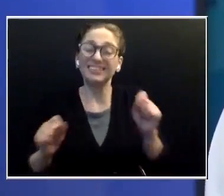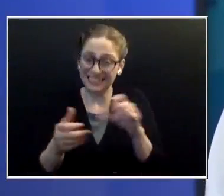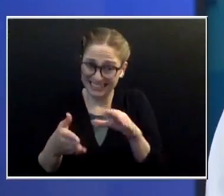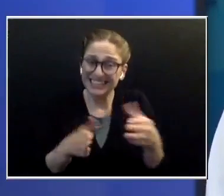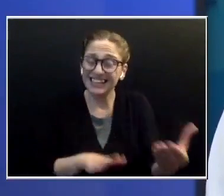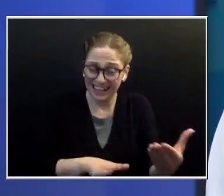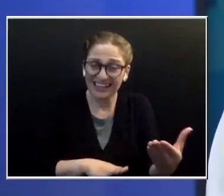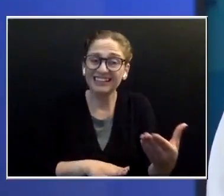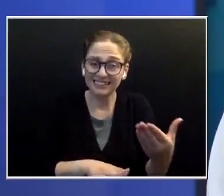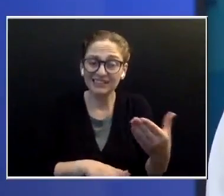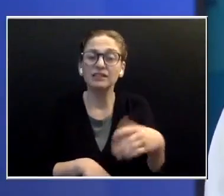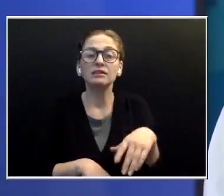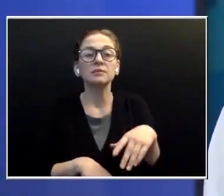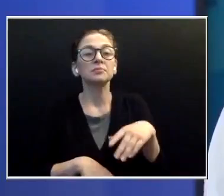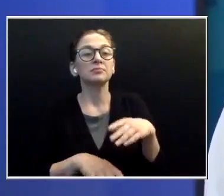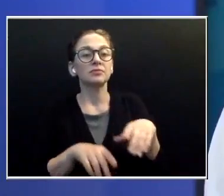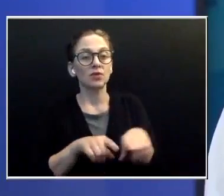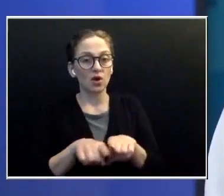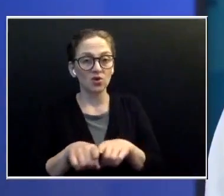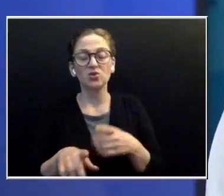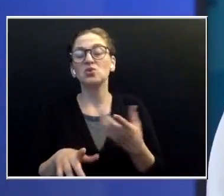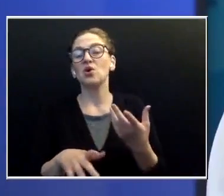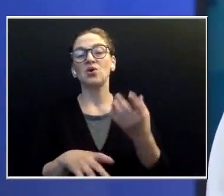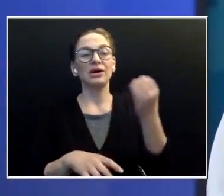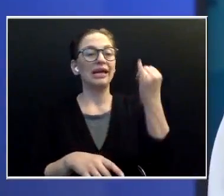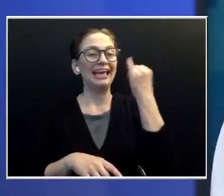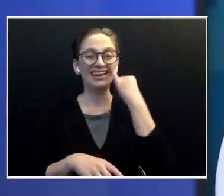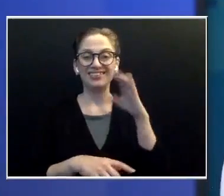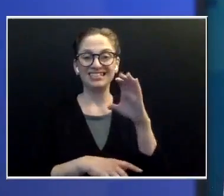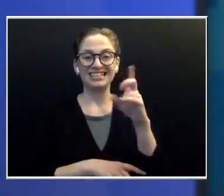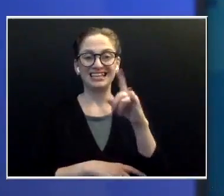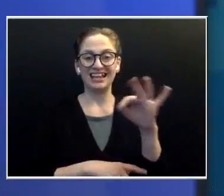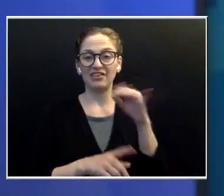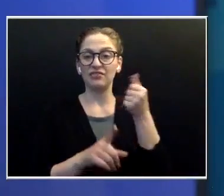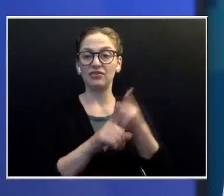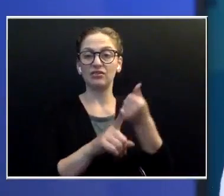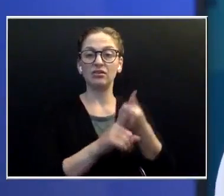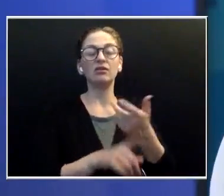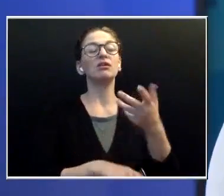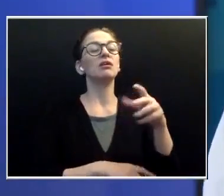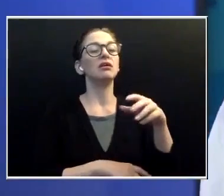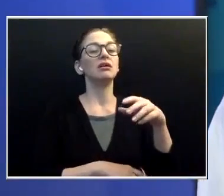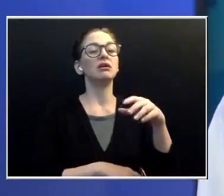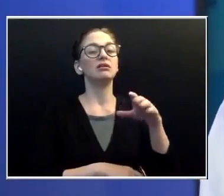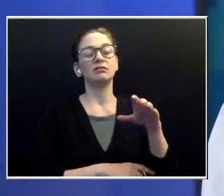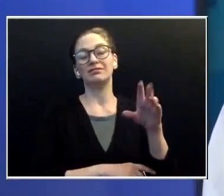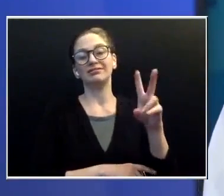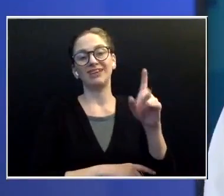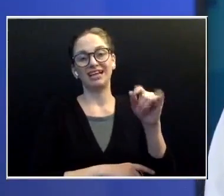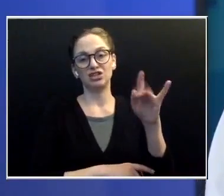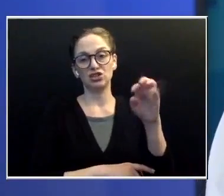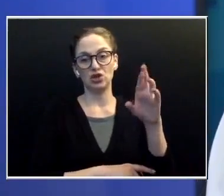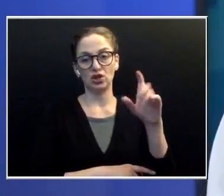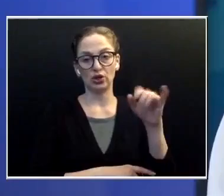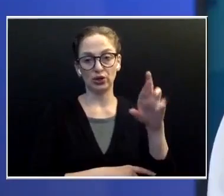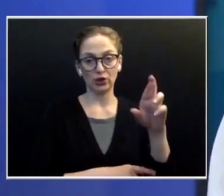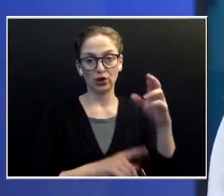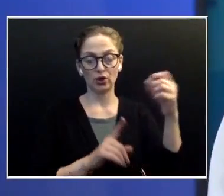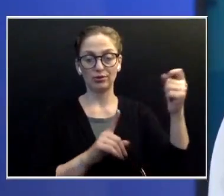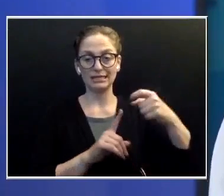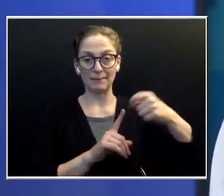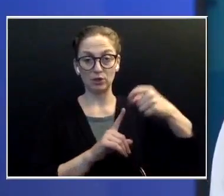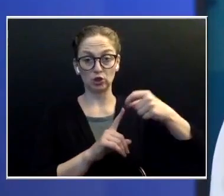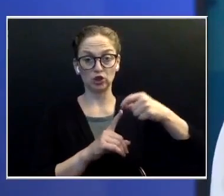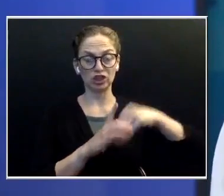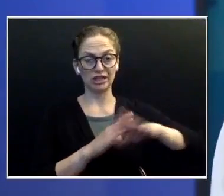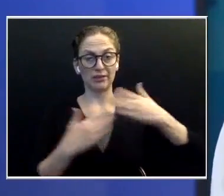the receptors, the vascular receptors in the body, and sometimes actually can cause a shock or drop in the blood pressure. By causing a shock, the perfusion